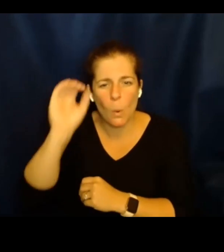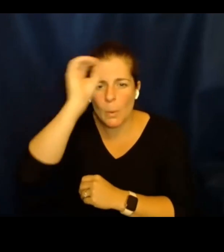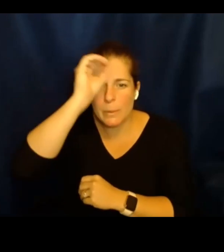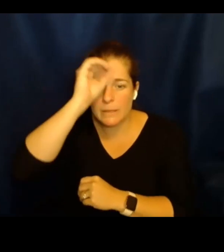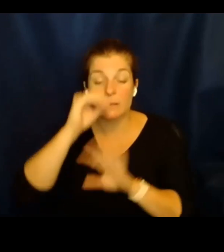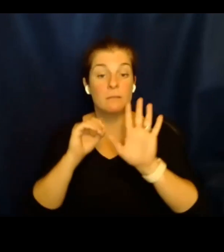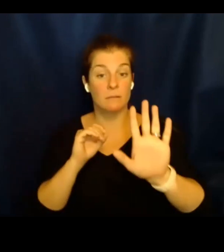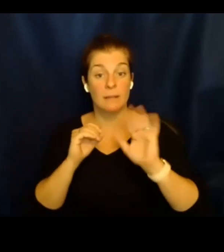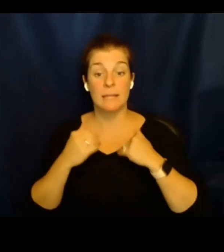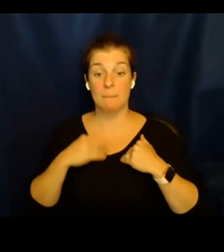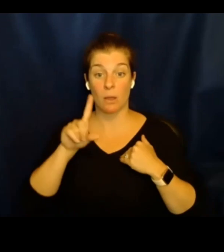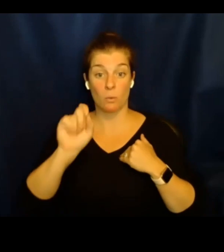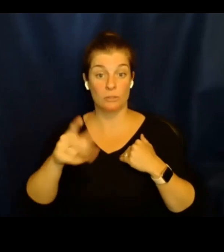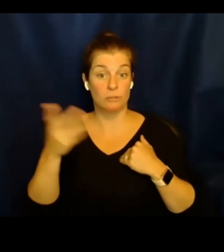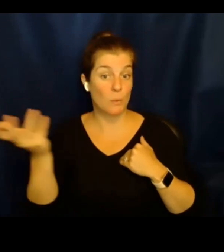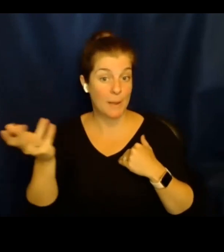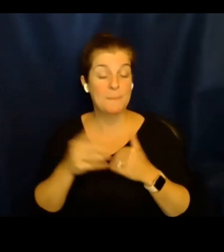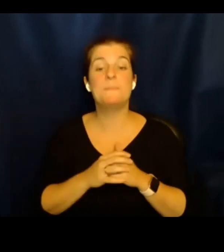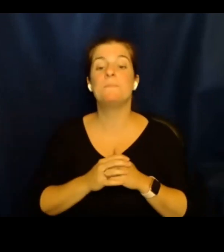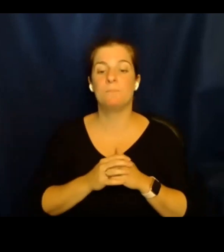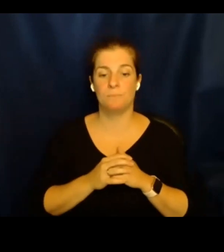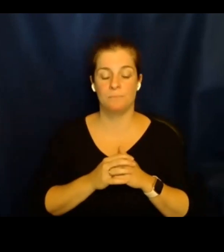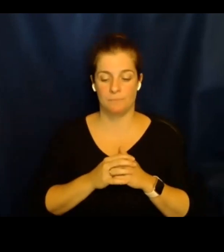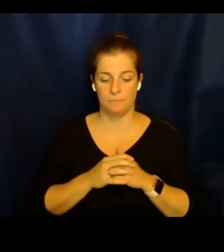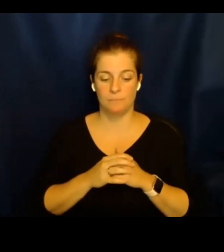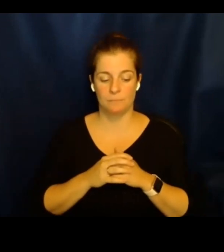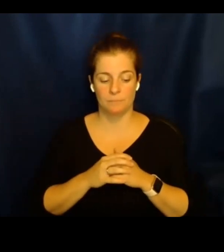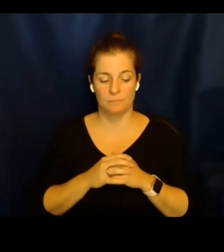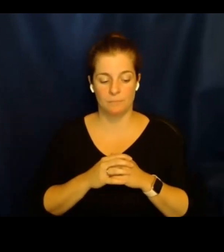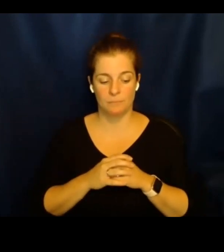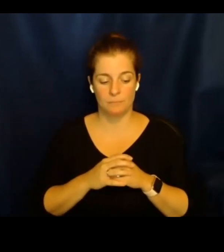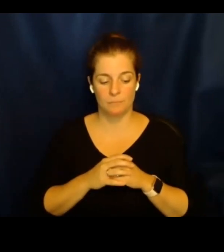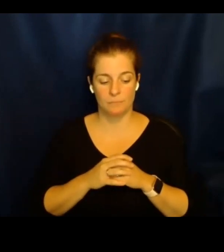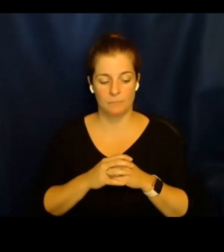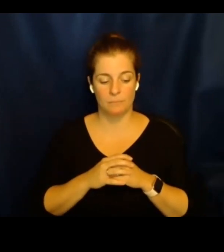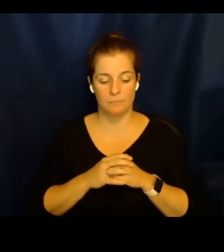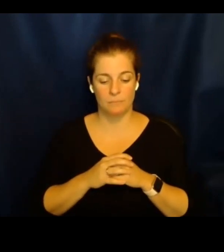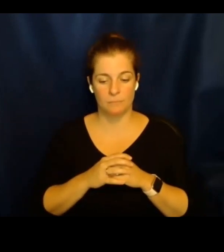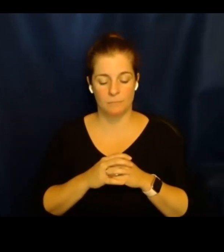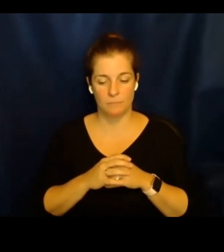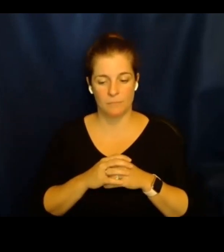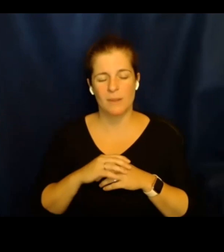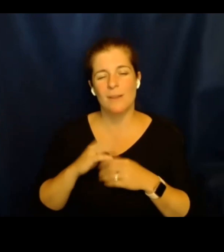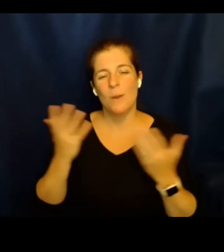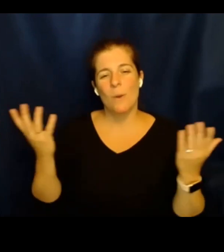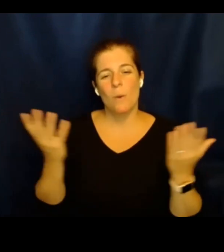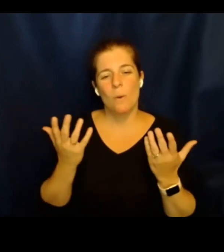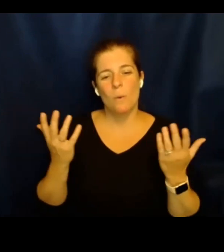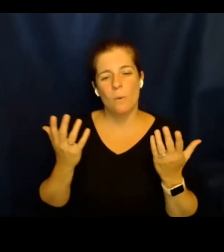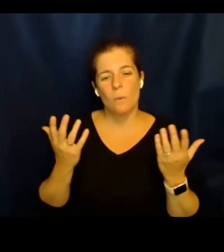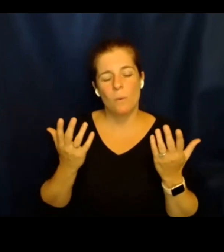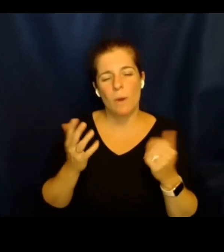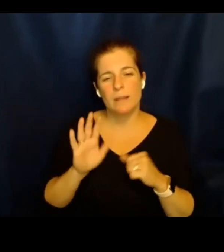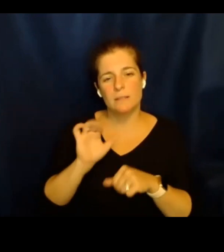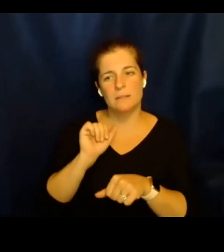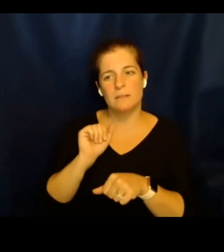what impact or what work is your faith community, regardless of the faith